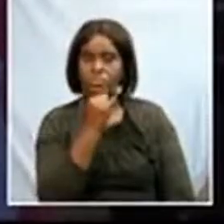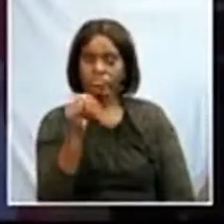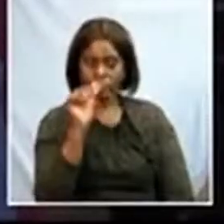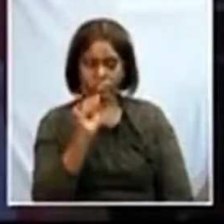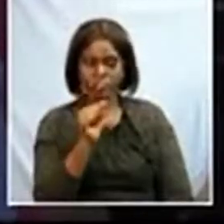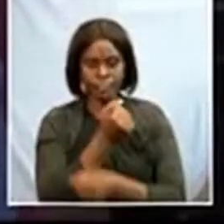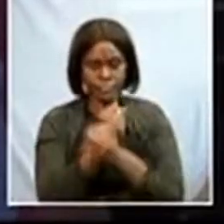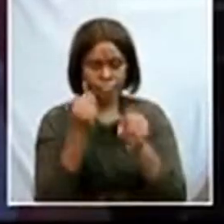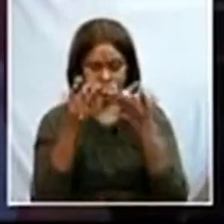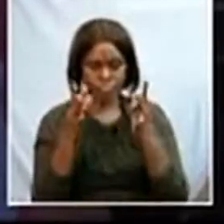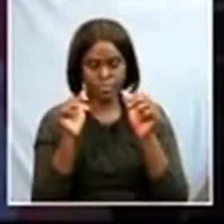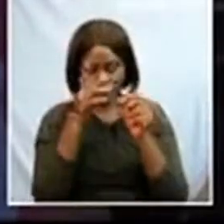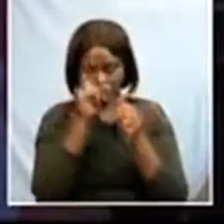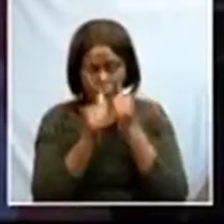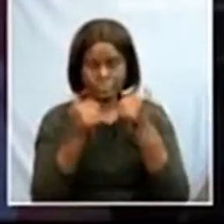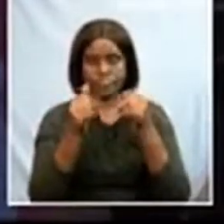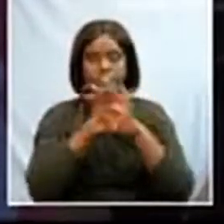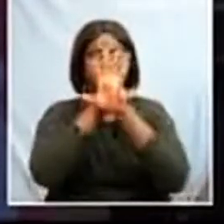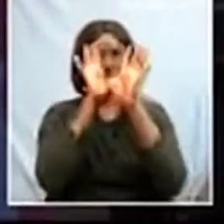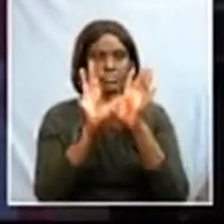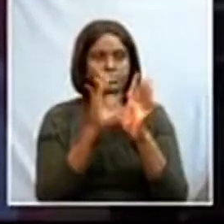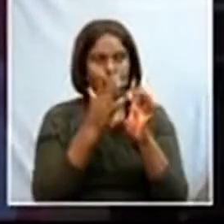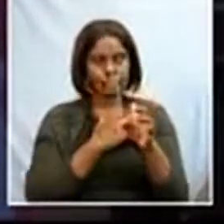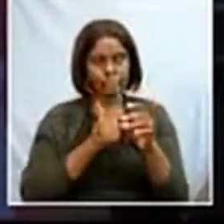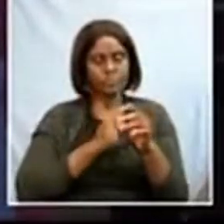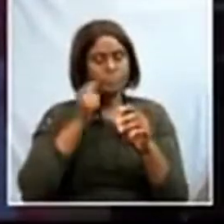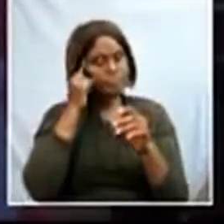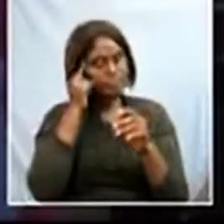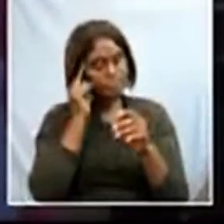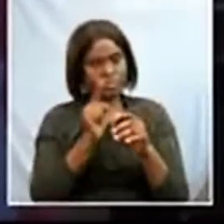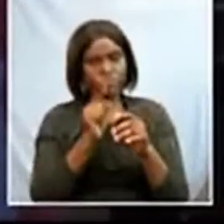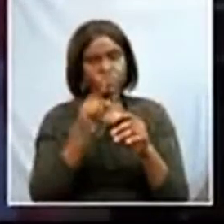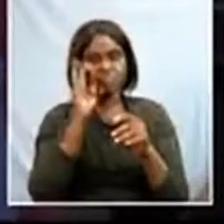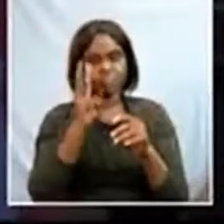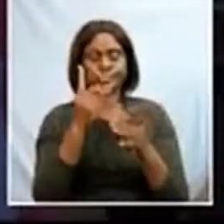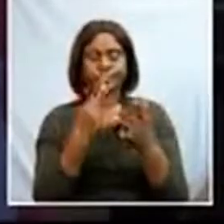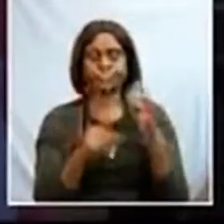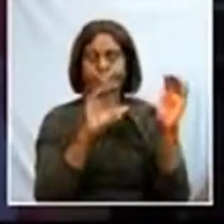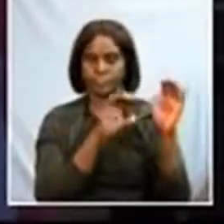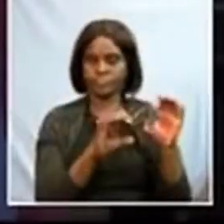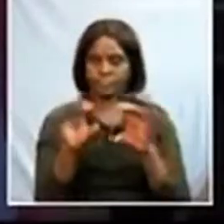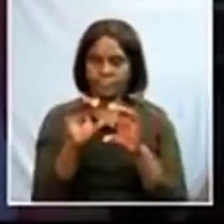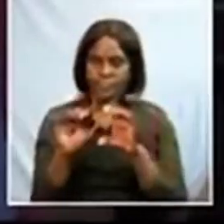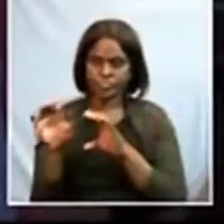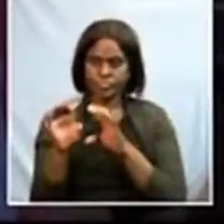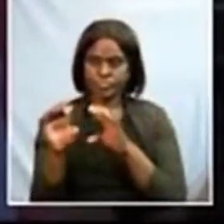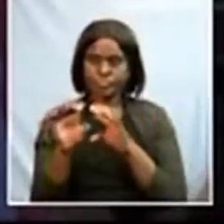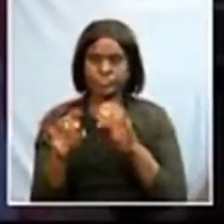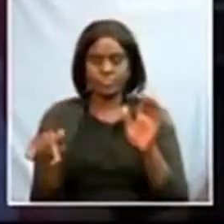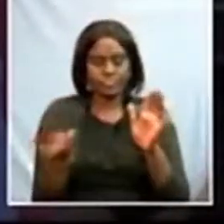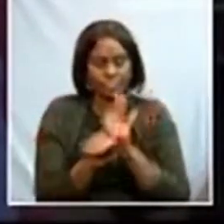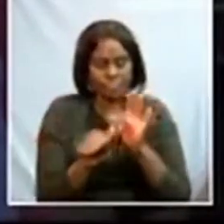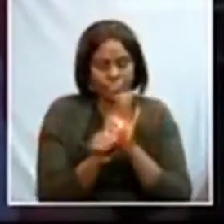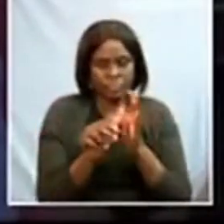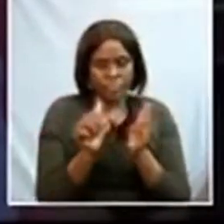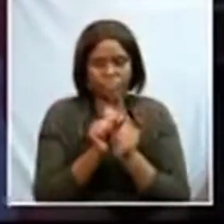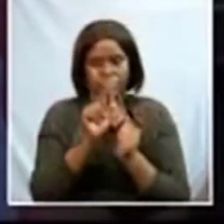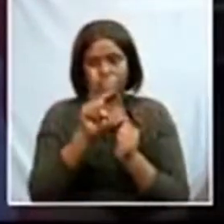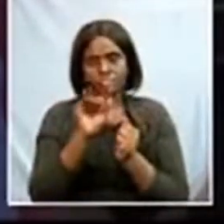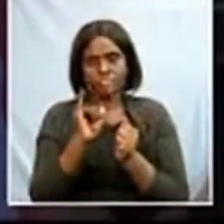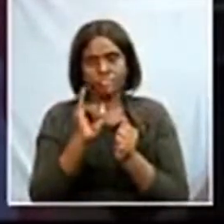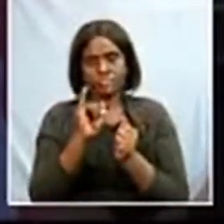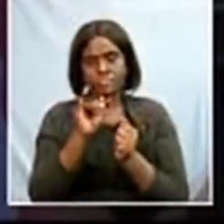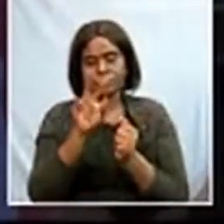be arrested, because clearly I think we will be doing a hide and search with Vavika, that the money may